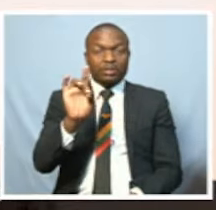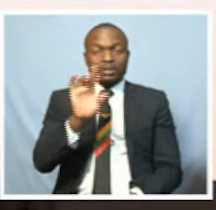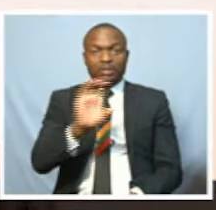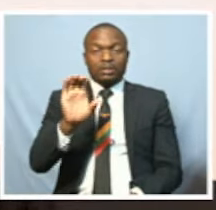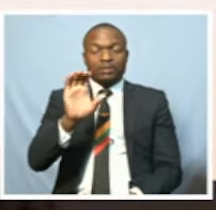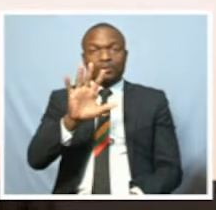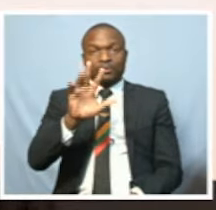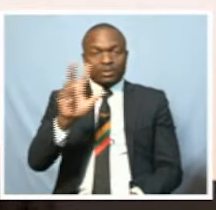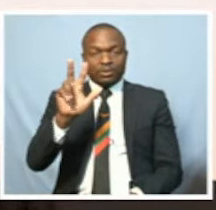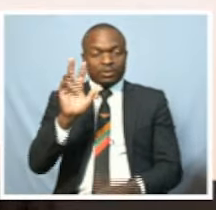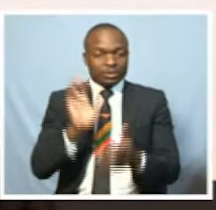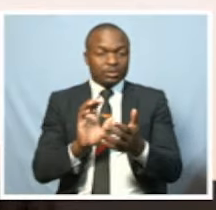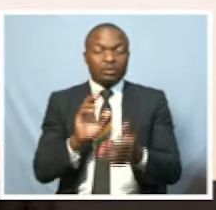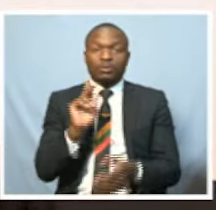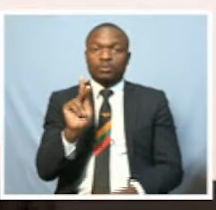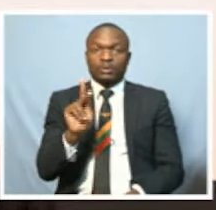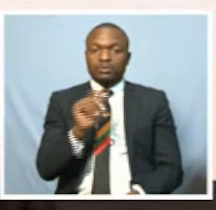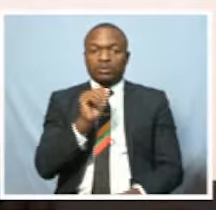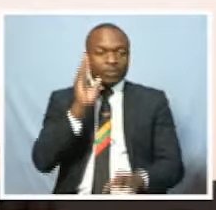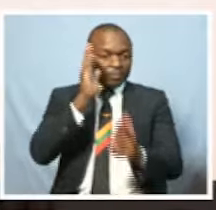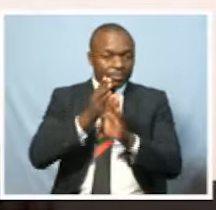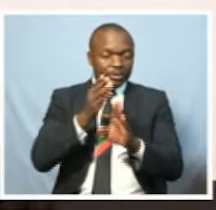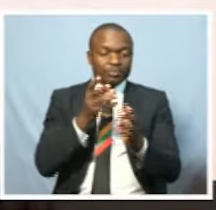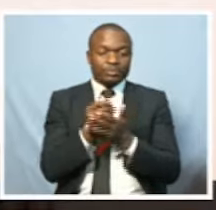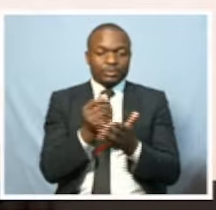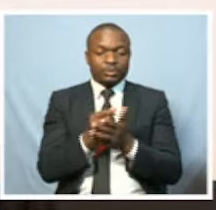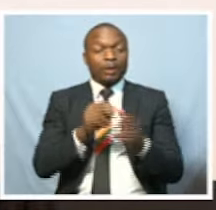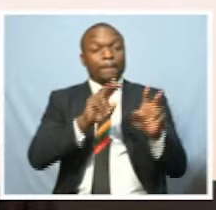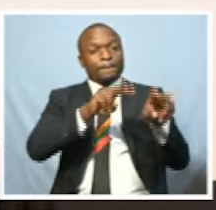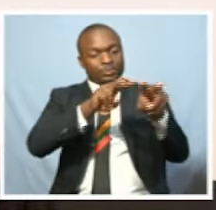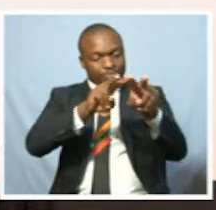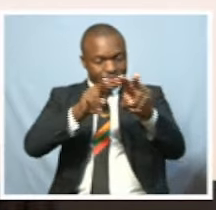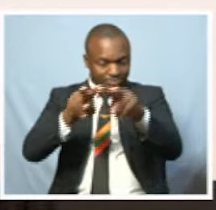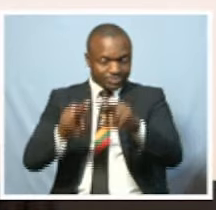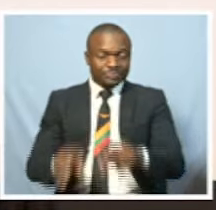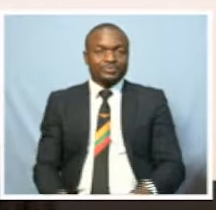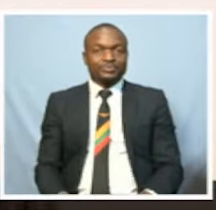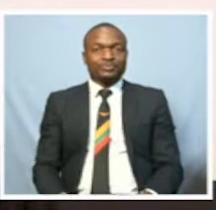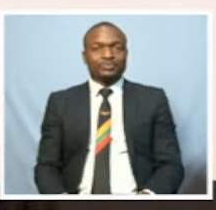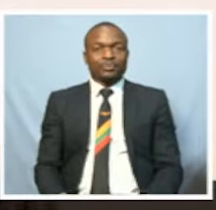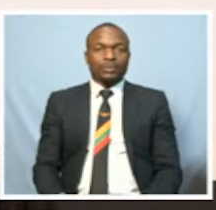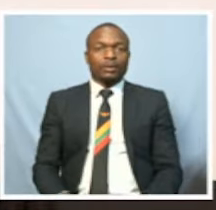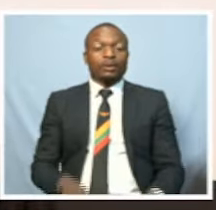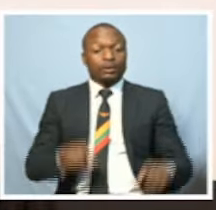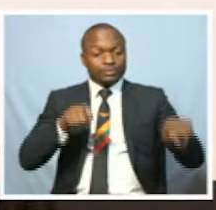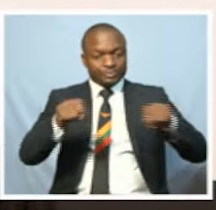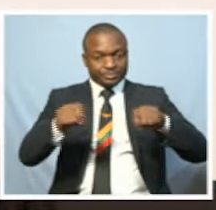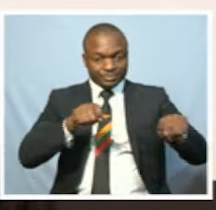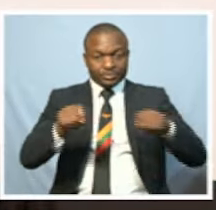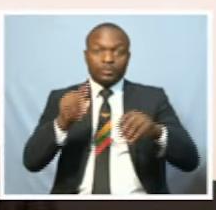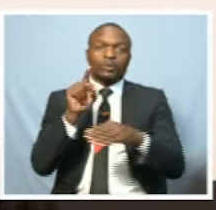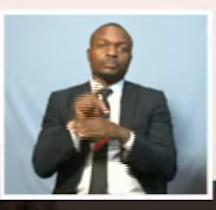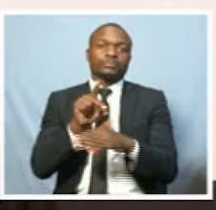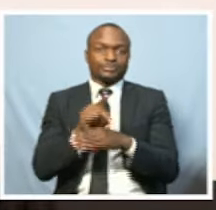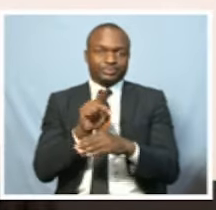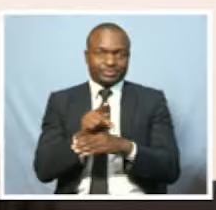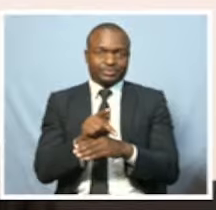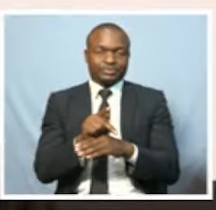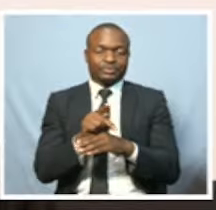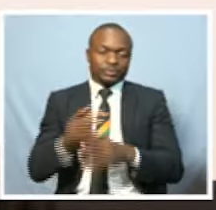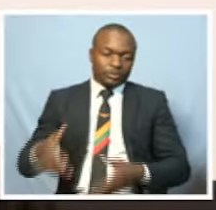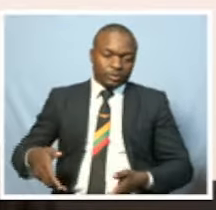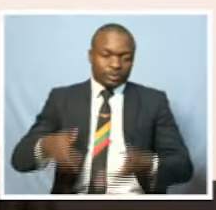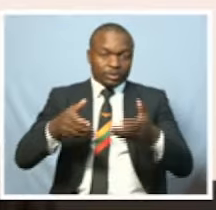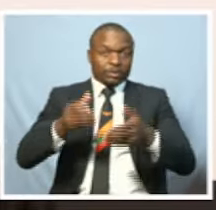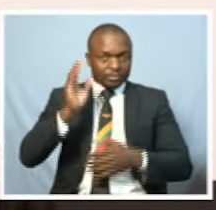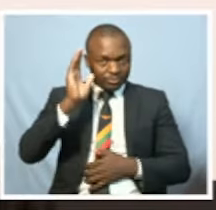143,853 kwacha were committed funds for the monitoring and supervision of projects that were carried